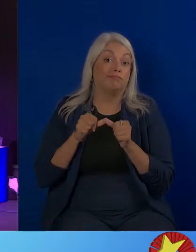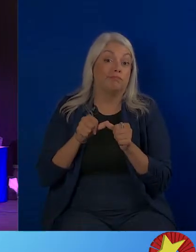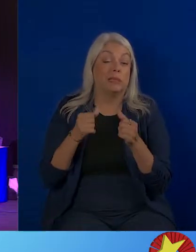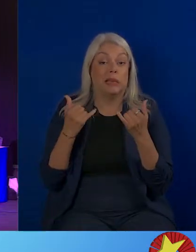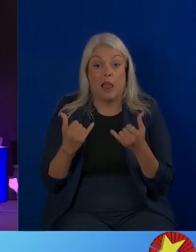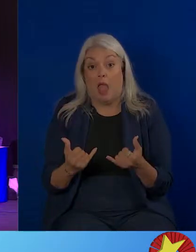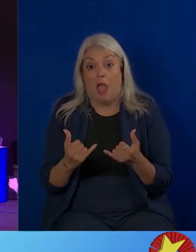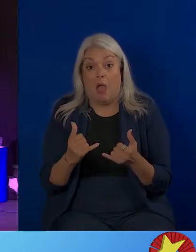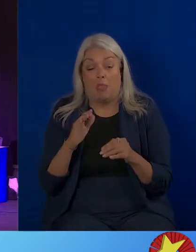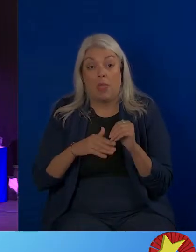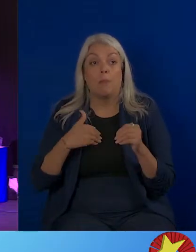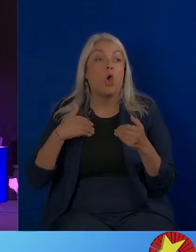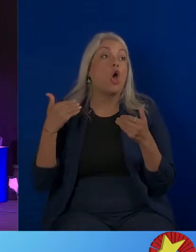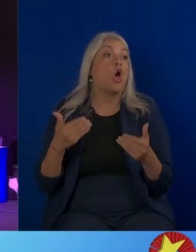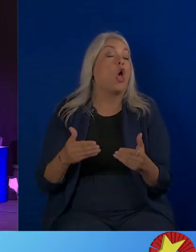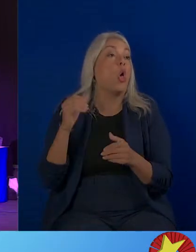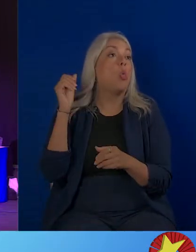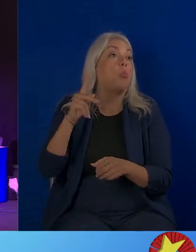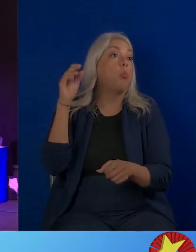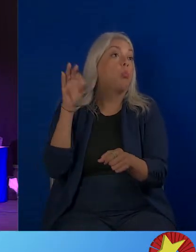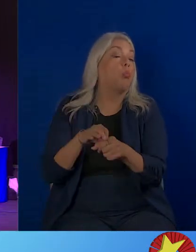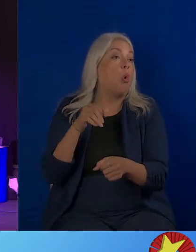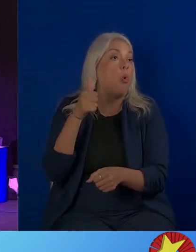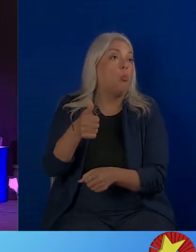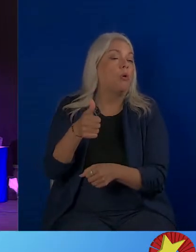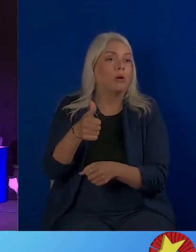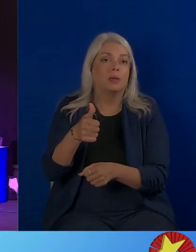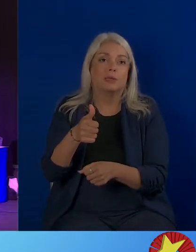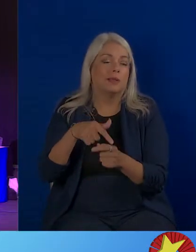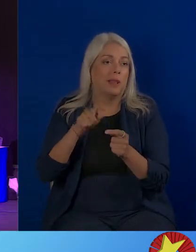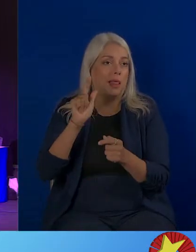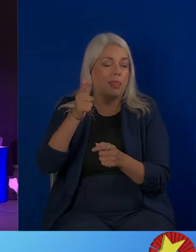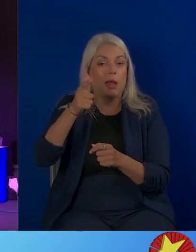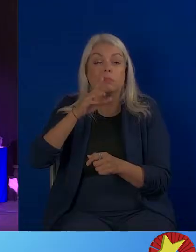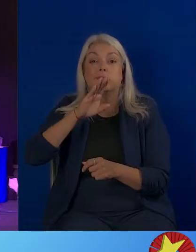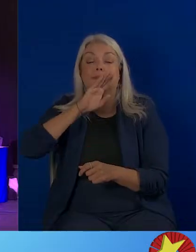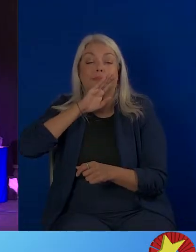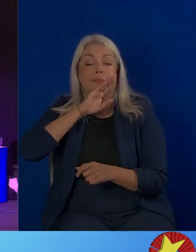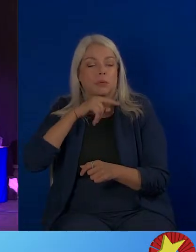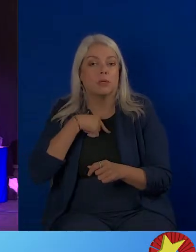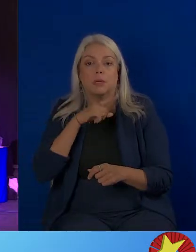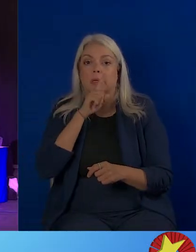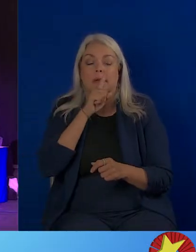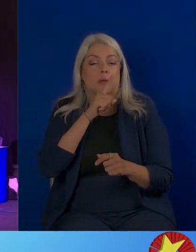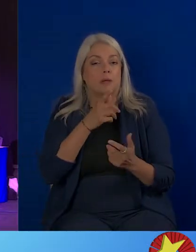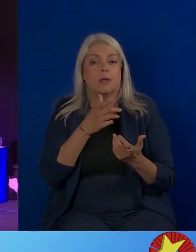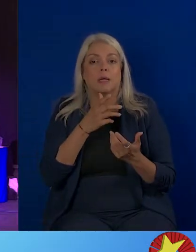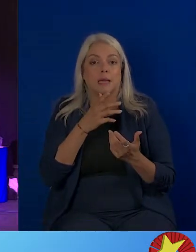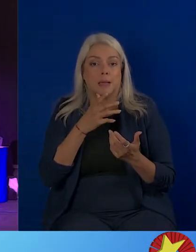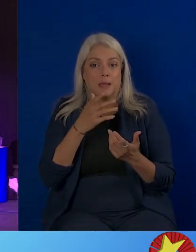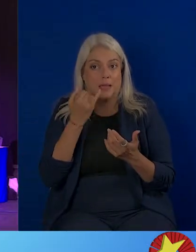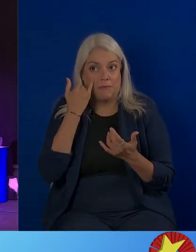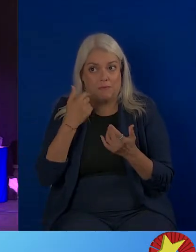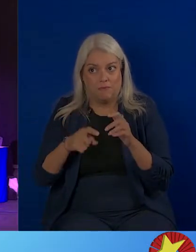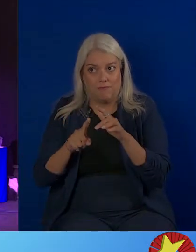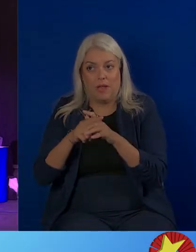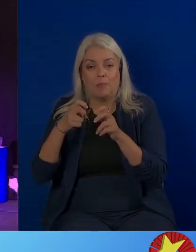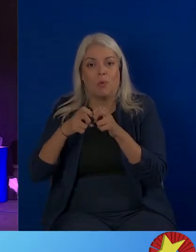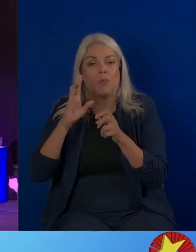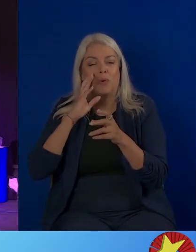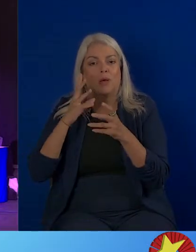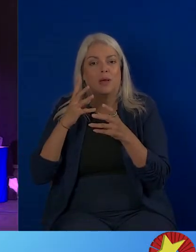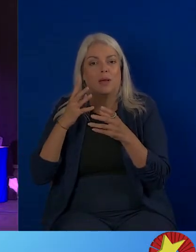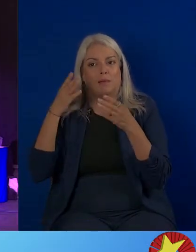rather than me approve, say don't, just vote for them, and then it's carried forward, and we still find problems down the road, we're going to spend more